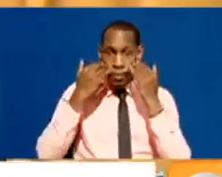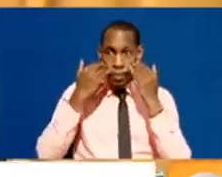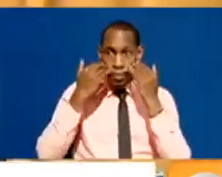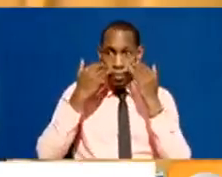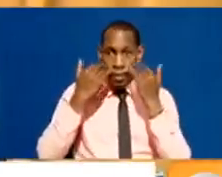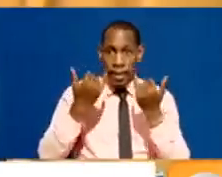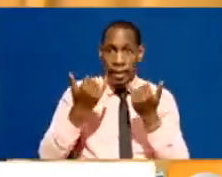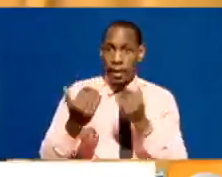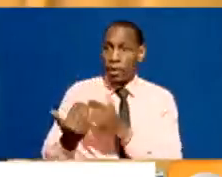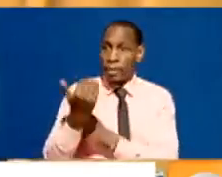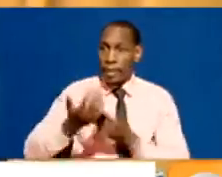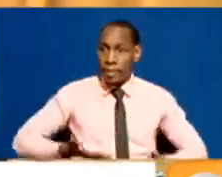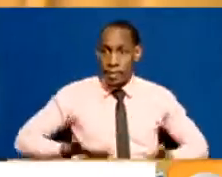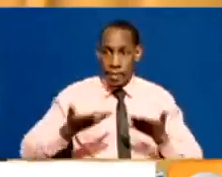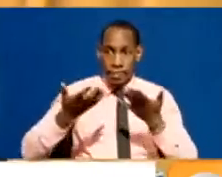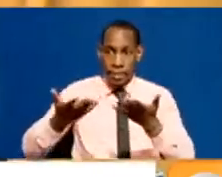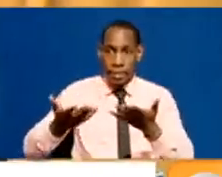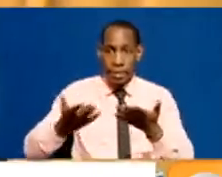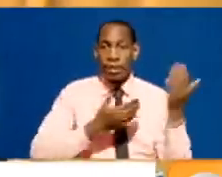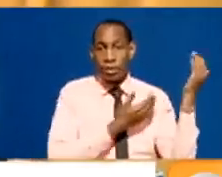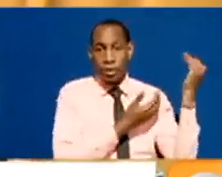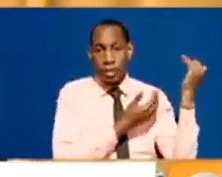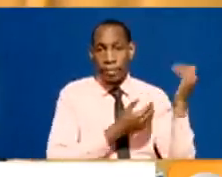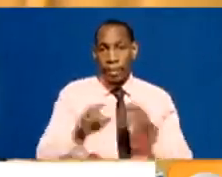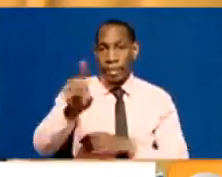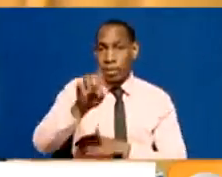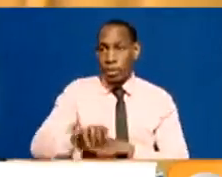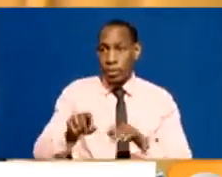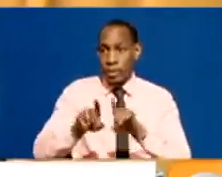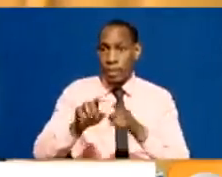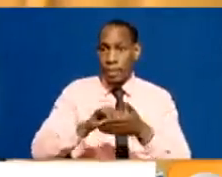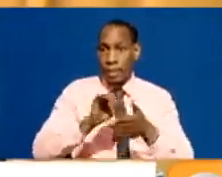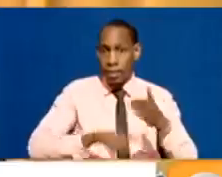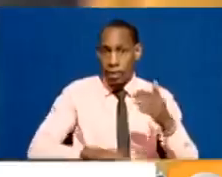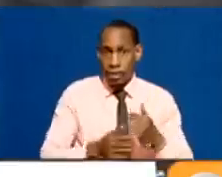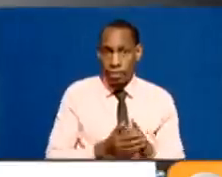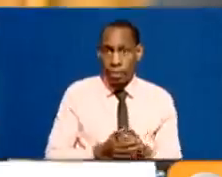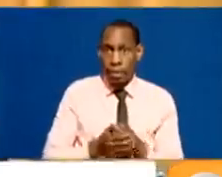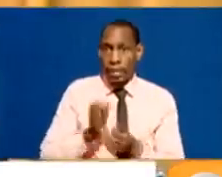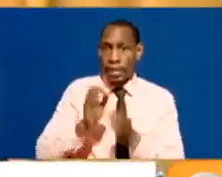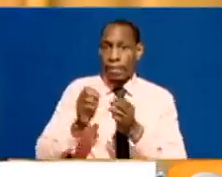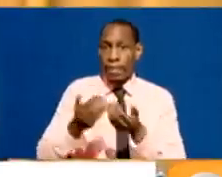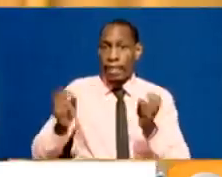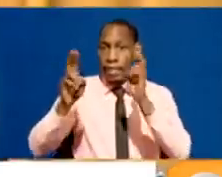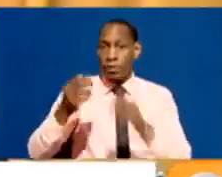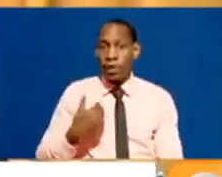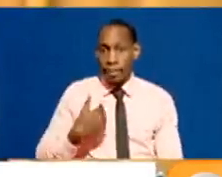then asked me to express in anticipation of this question that should there be any issues